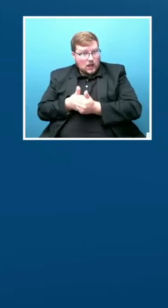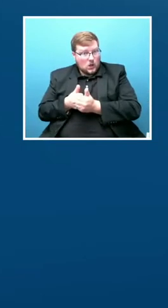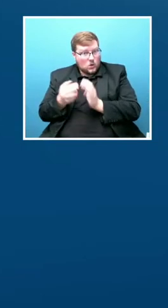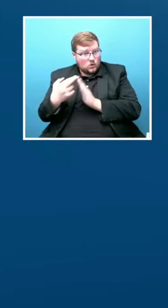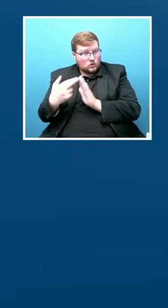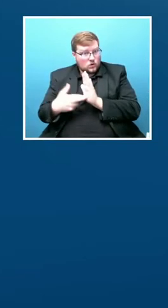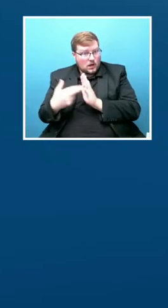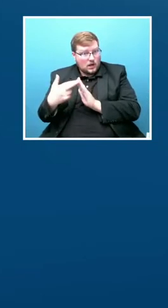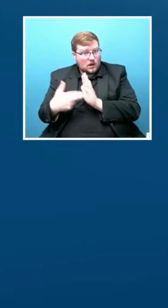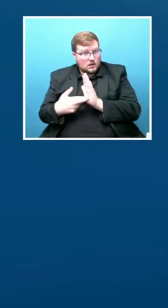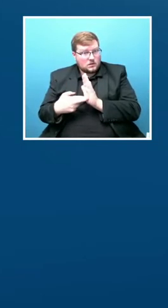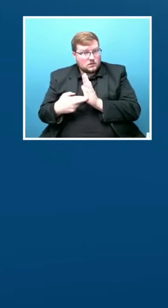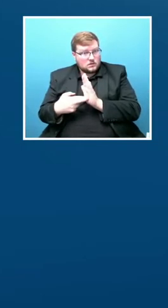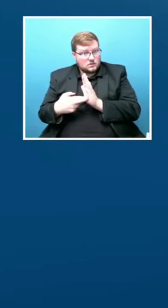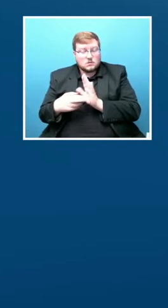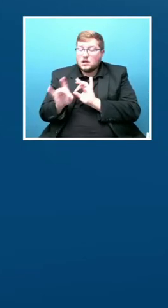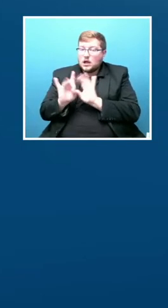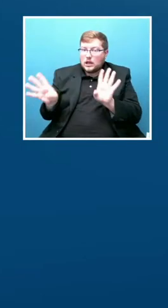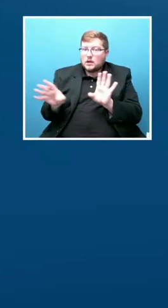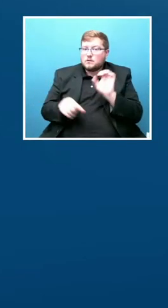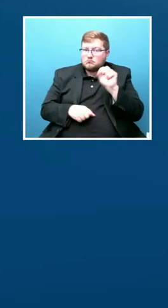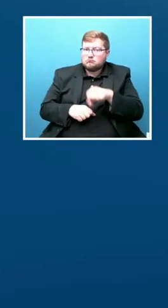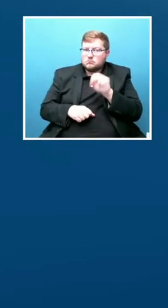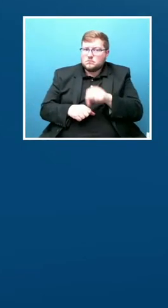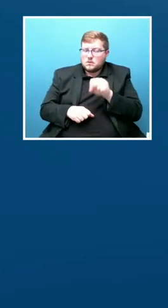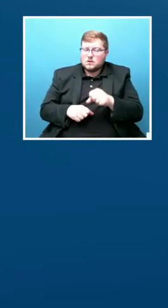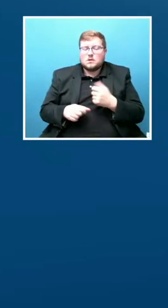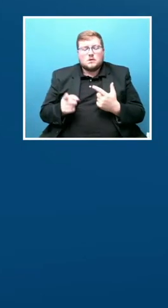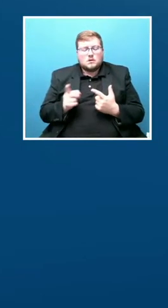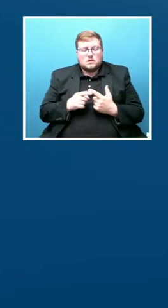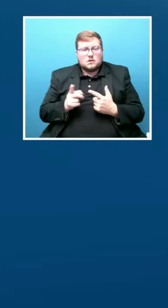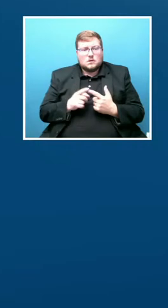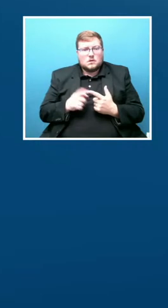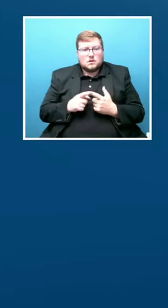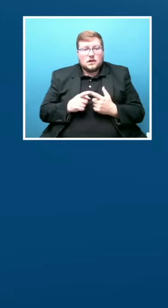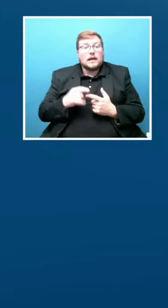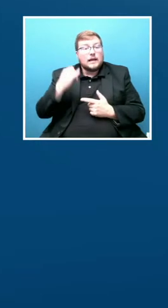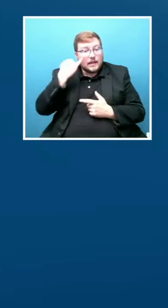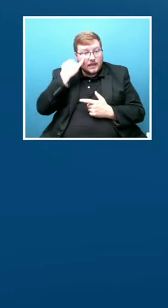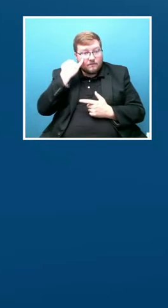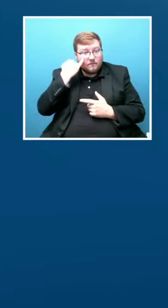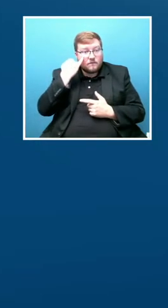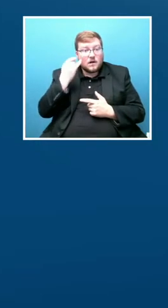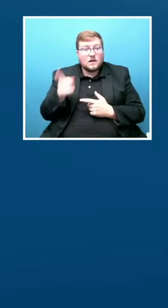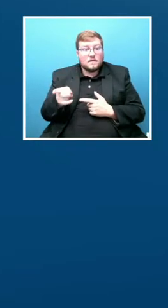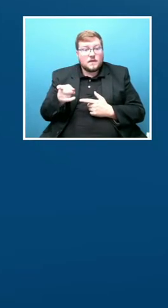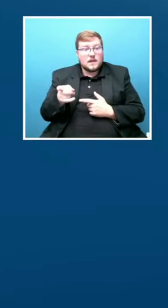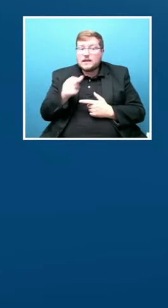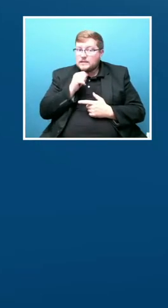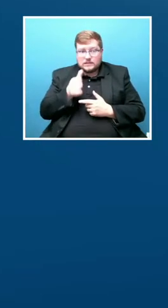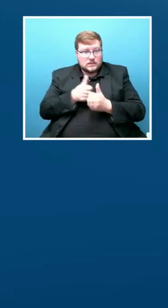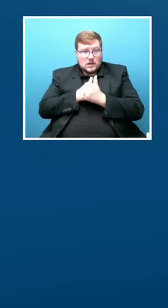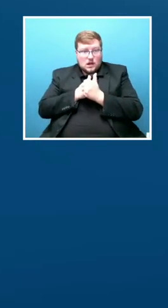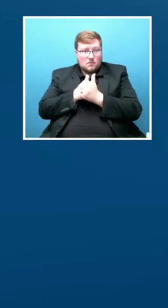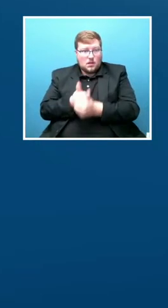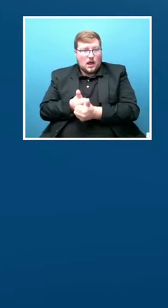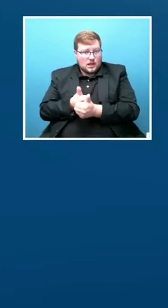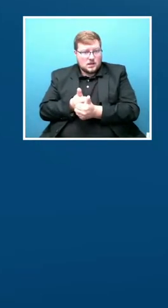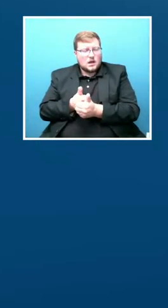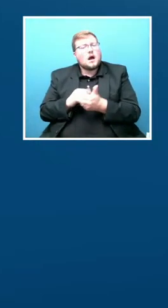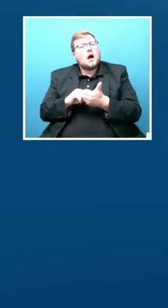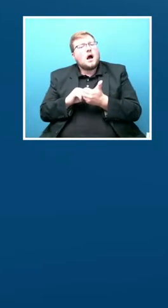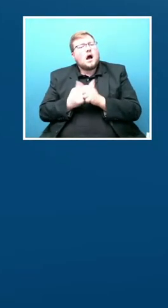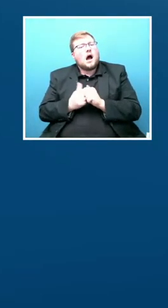And it's clear that they did, I think. And then secondly, even if it had not, didn't comply, how would that have affected